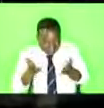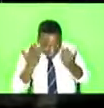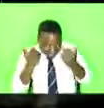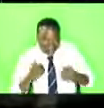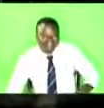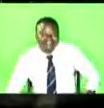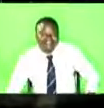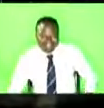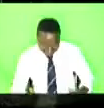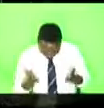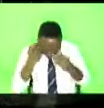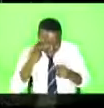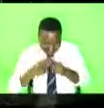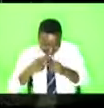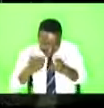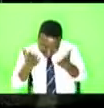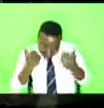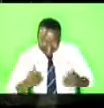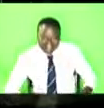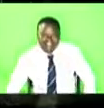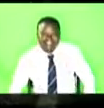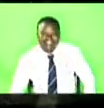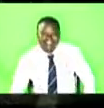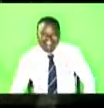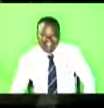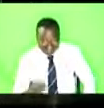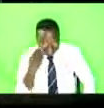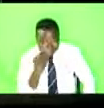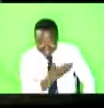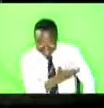You give me one. You see,